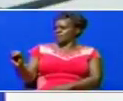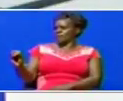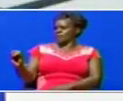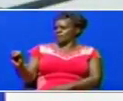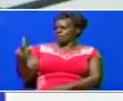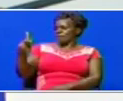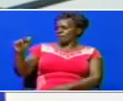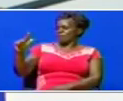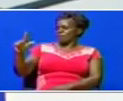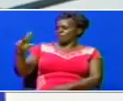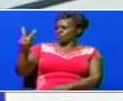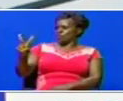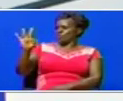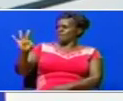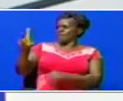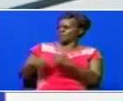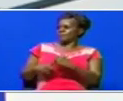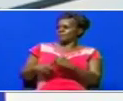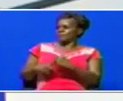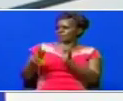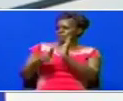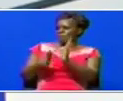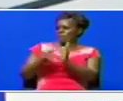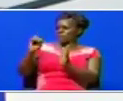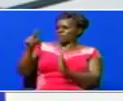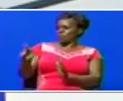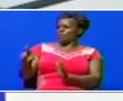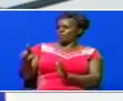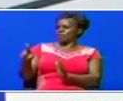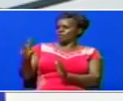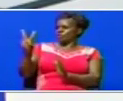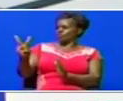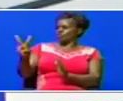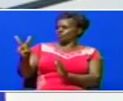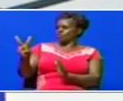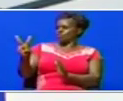Japheth Kaluyu, 236, representing 0.27%.